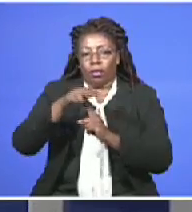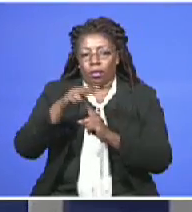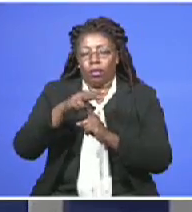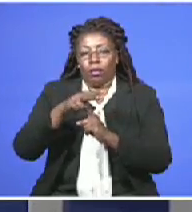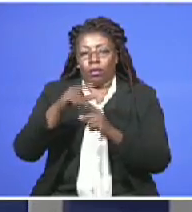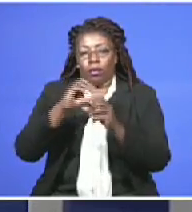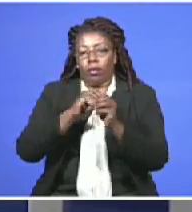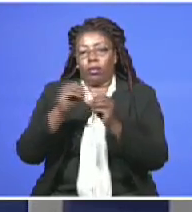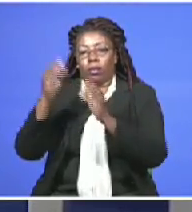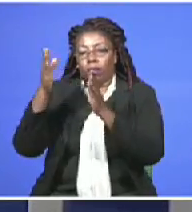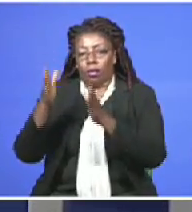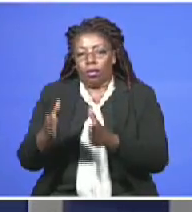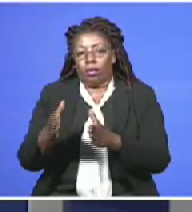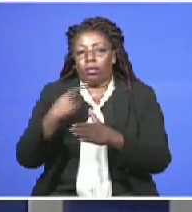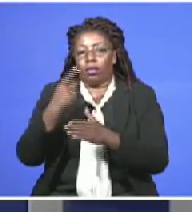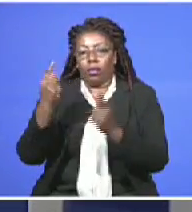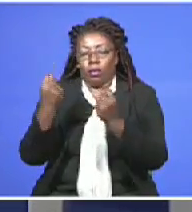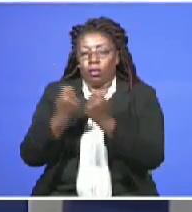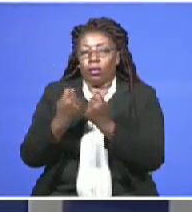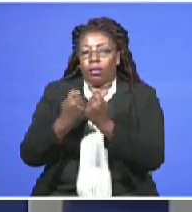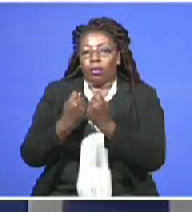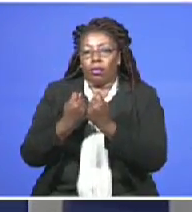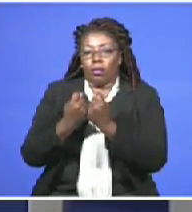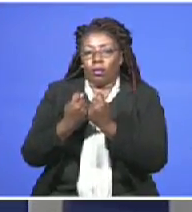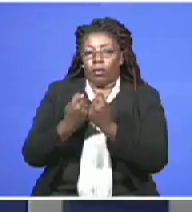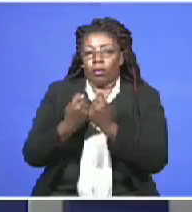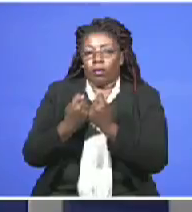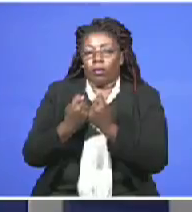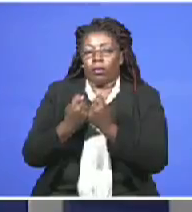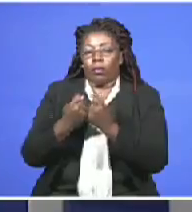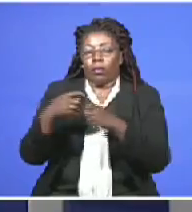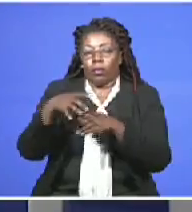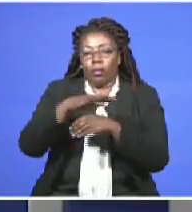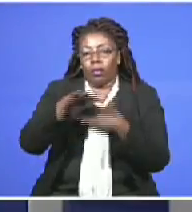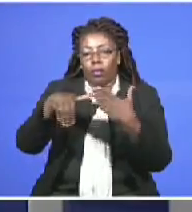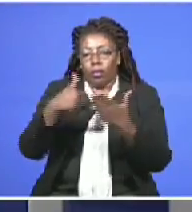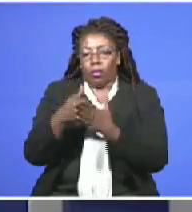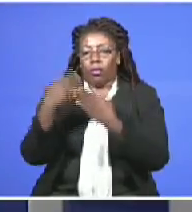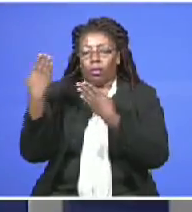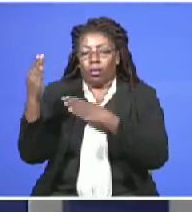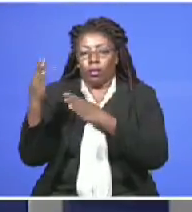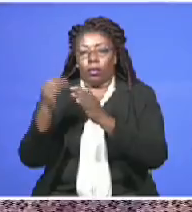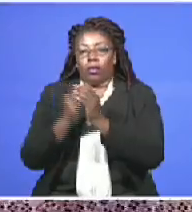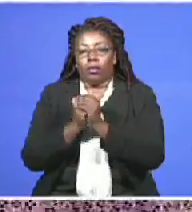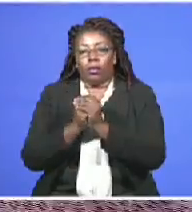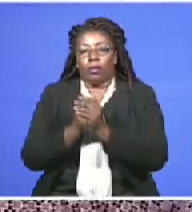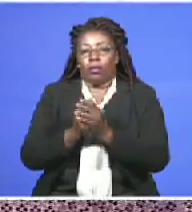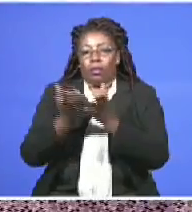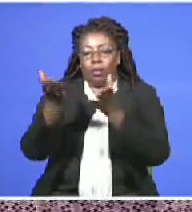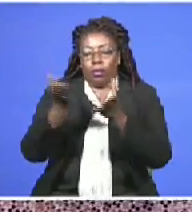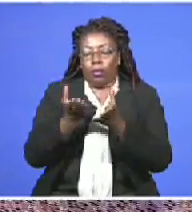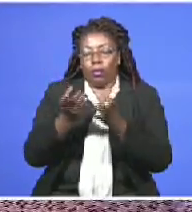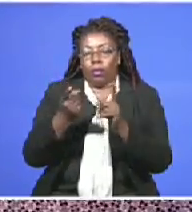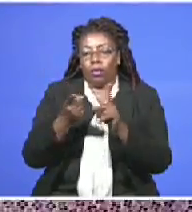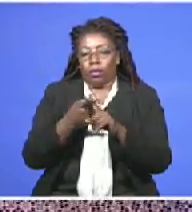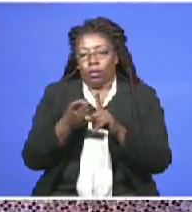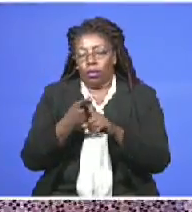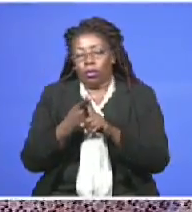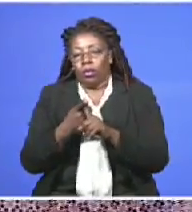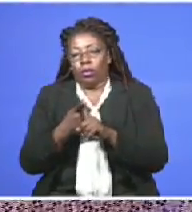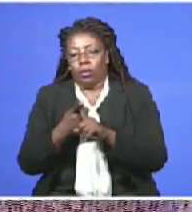and organizers want to make sure the tournament encompasses the entire Bahamas. I just want to appeal to